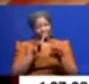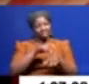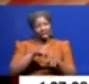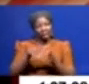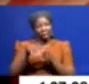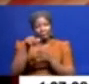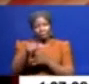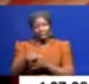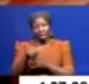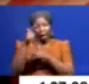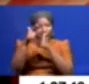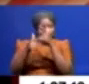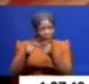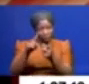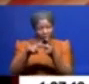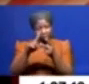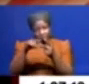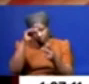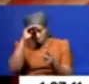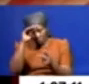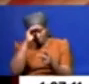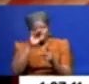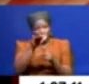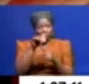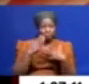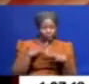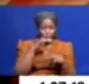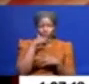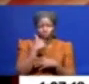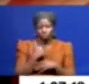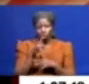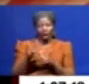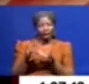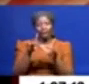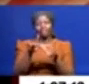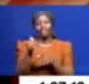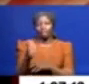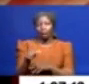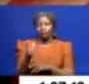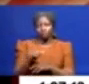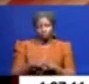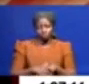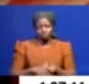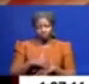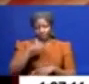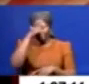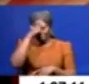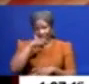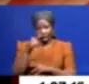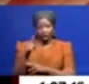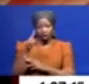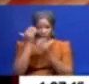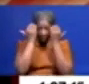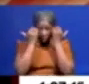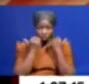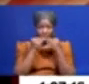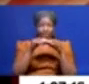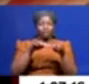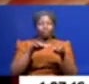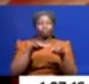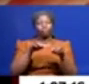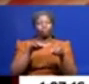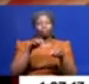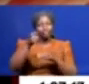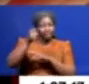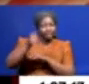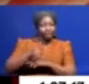from unauthorized persons. Thika Law Court Senior Resident Magistrate Frederick Koome warned the business community against engaging